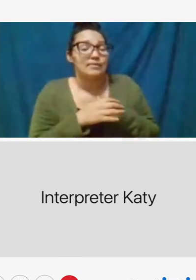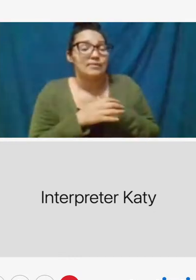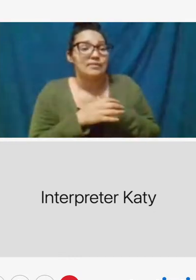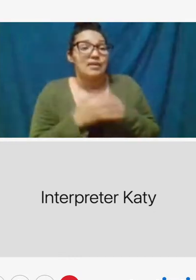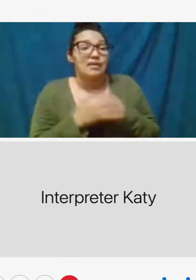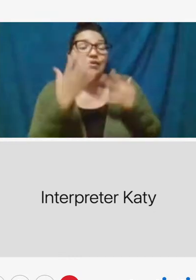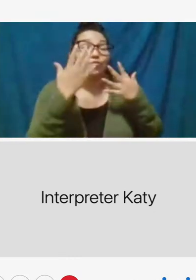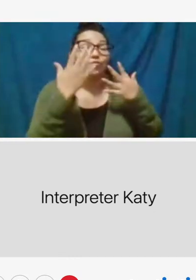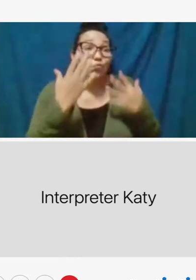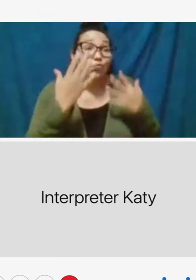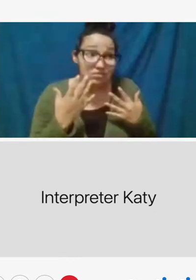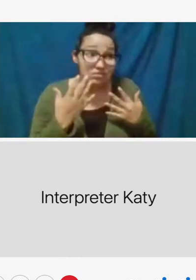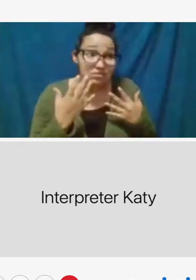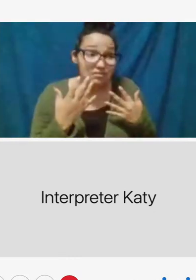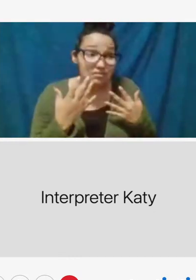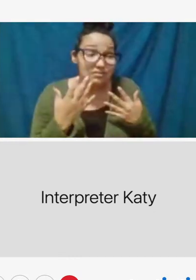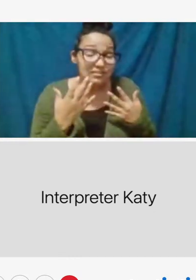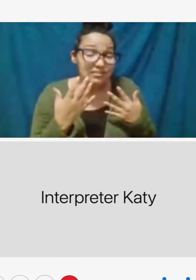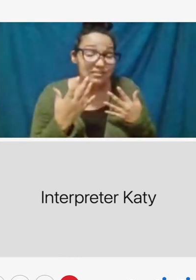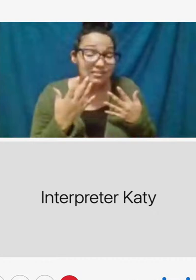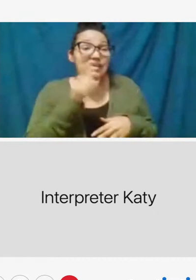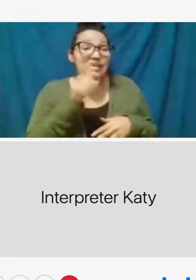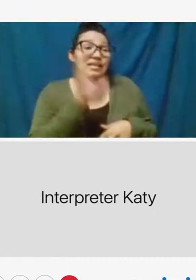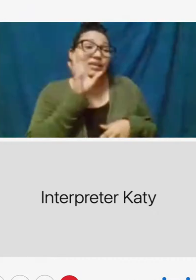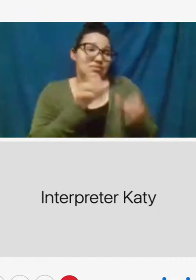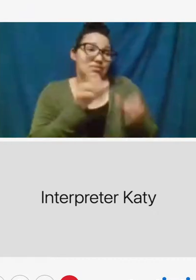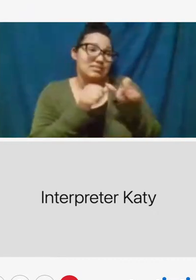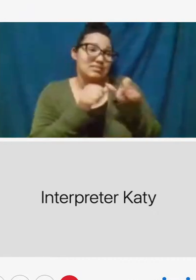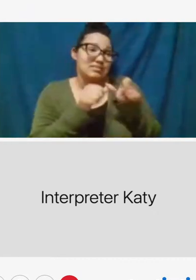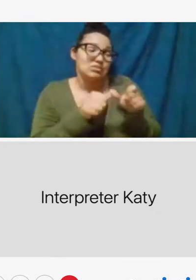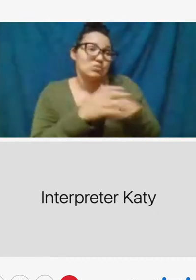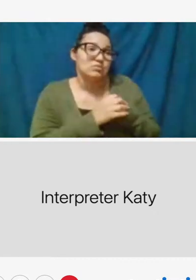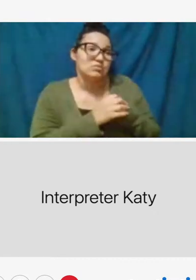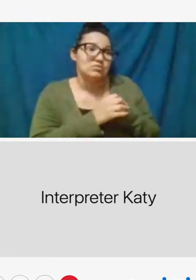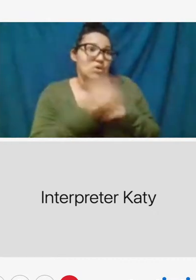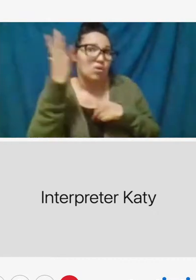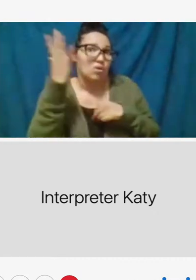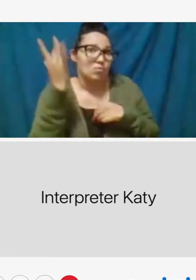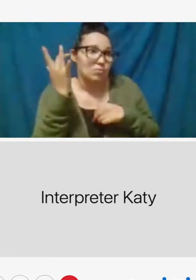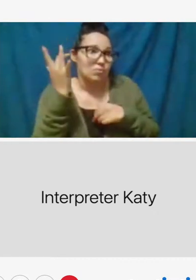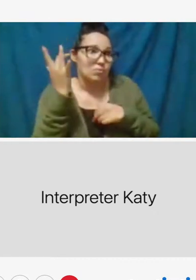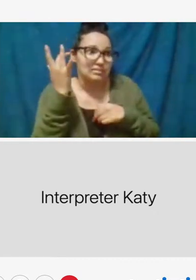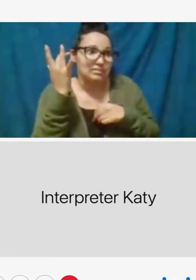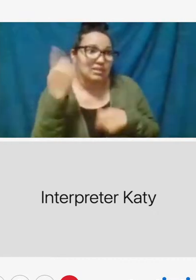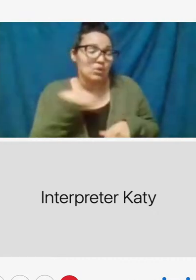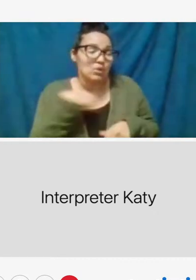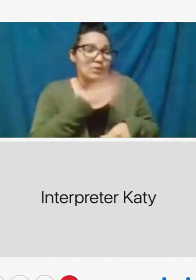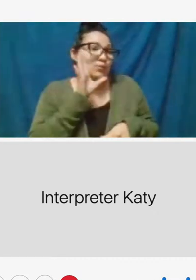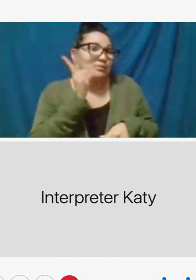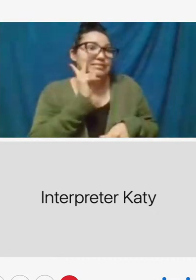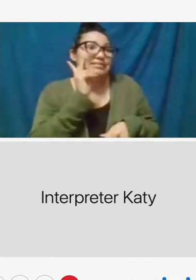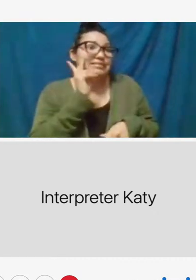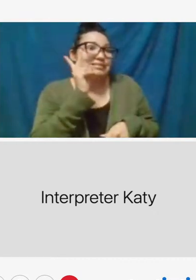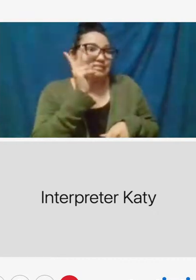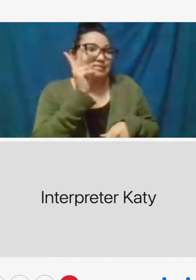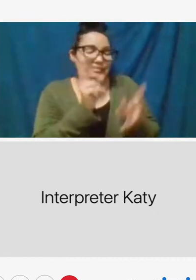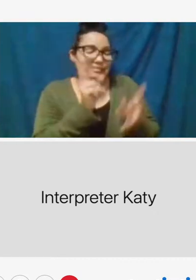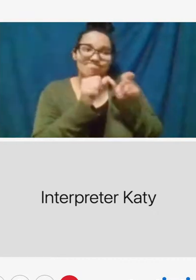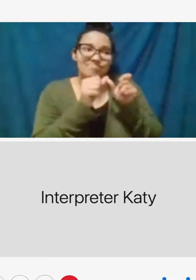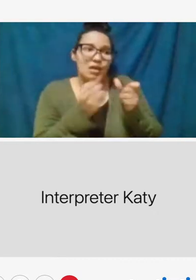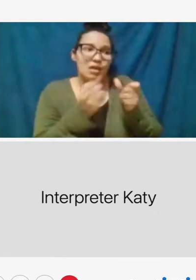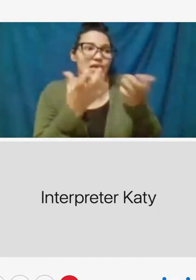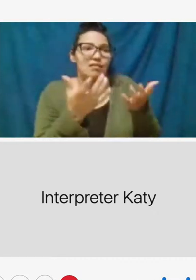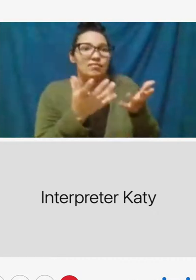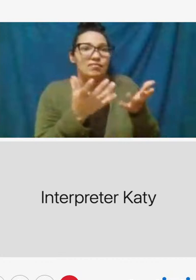unfortunately the need will continue because um we're going to see still a lot of residual